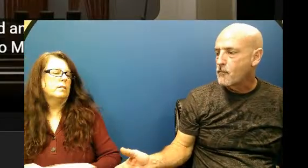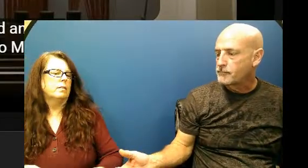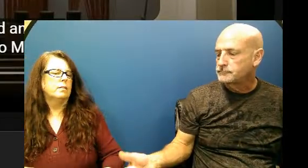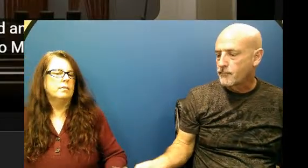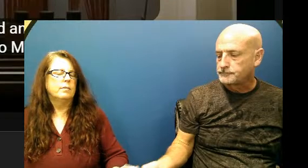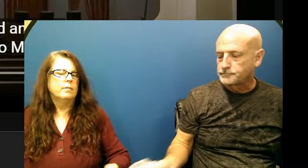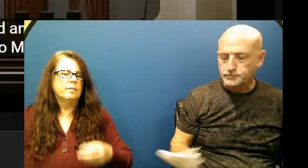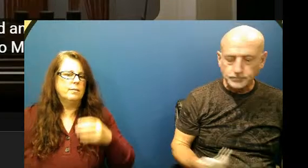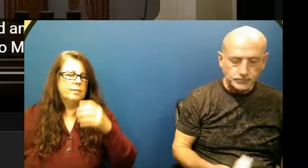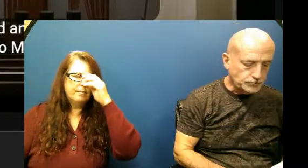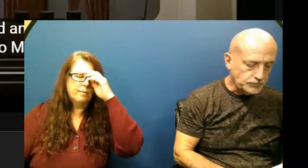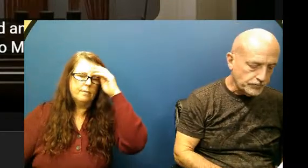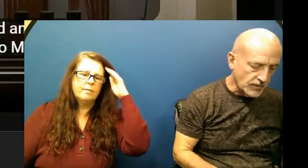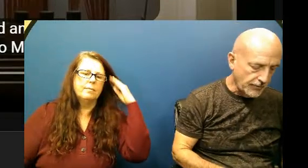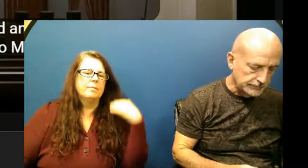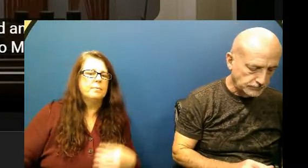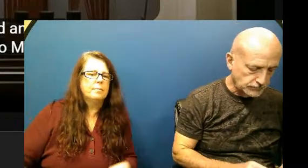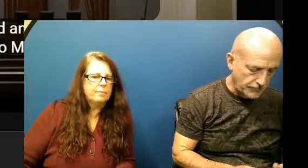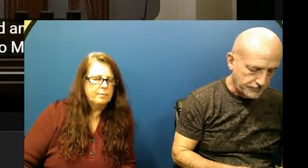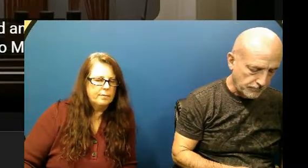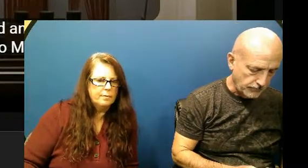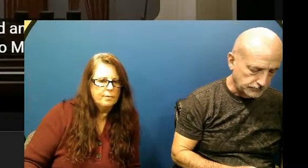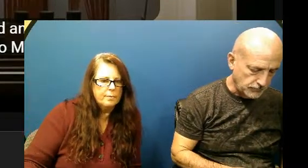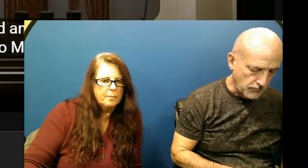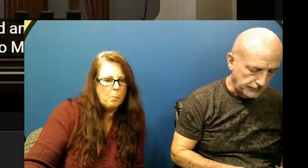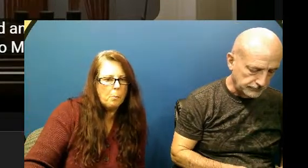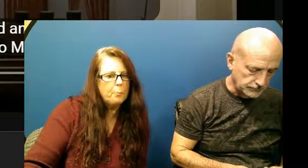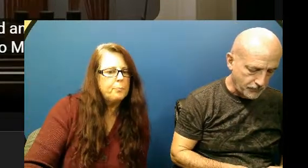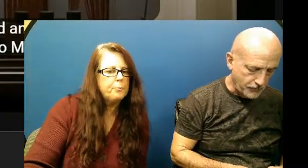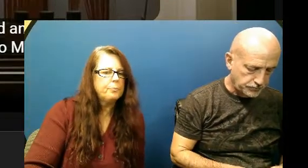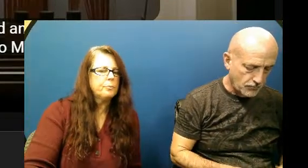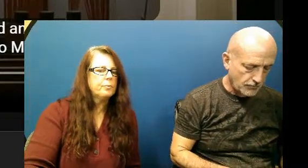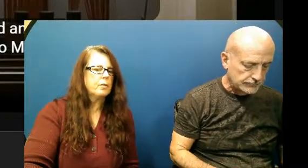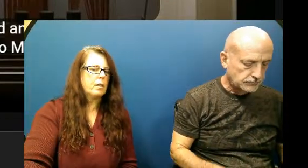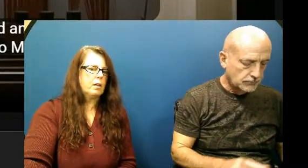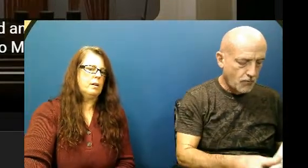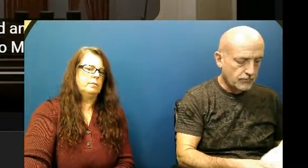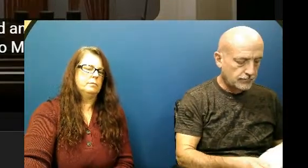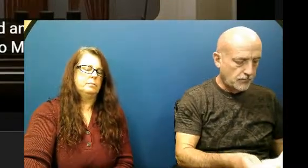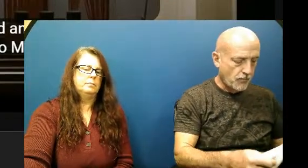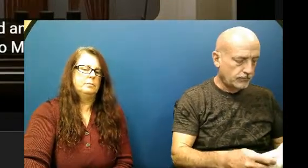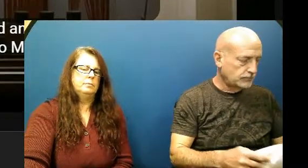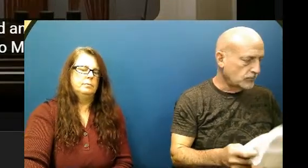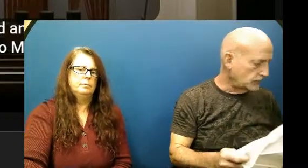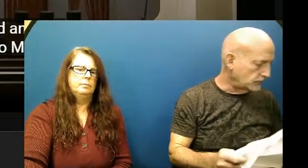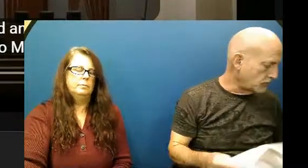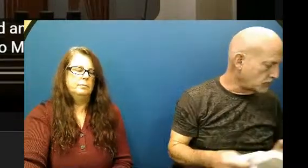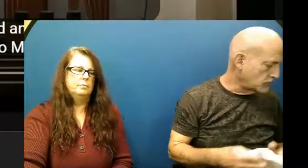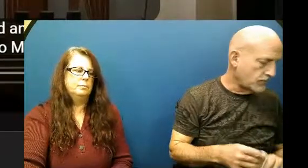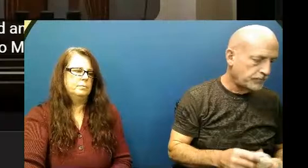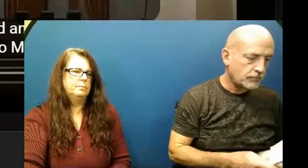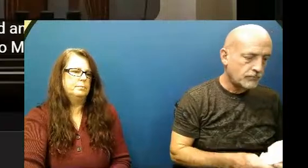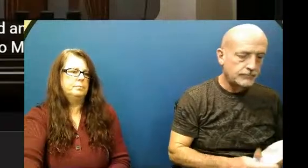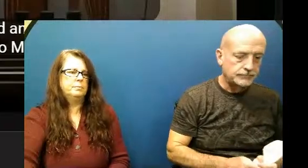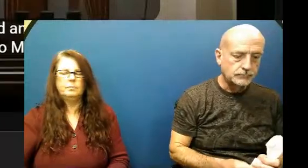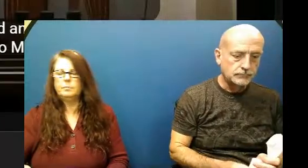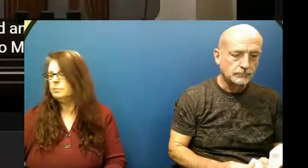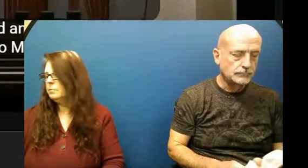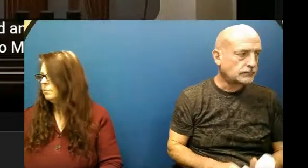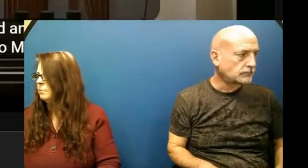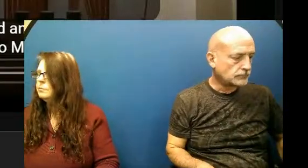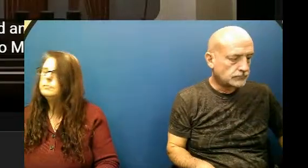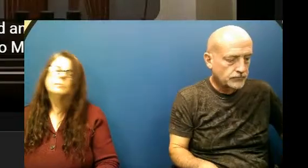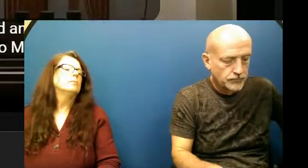Who knows? But you're really sitting up there and saying Congress would not pass the divestiture law if